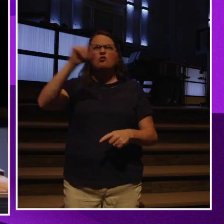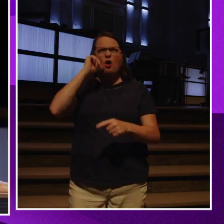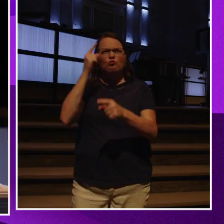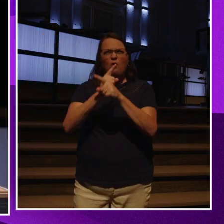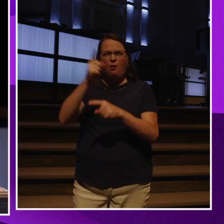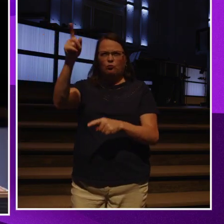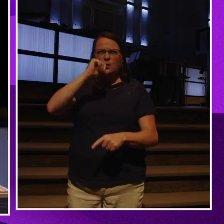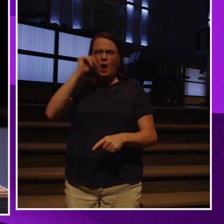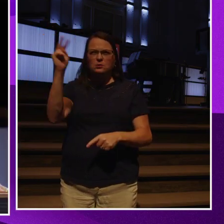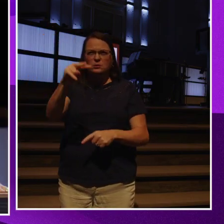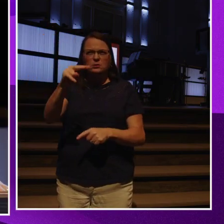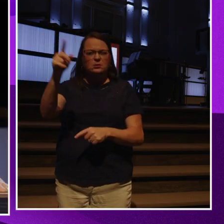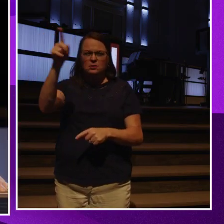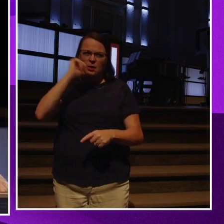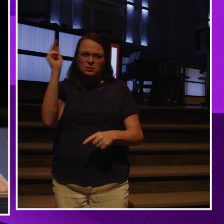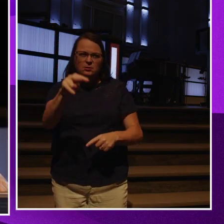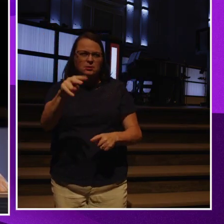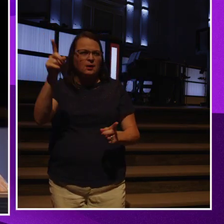all the circumstances.